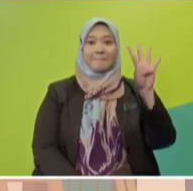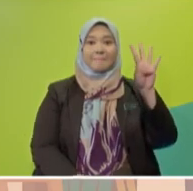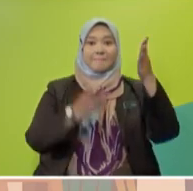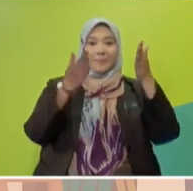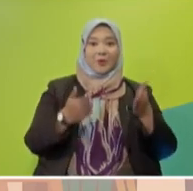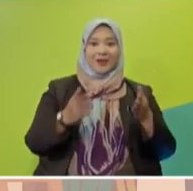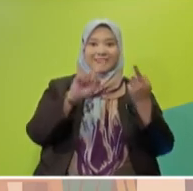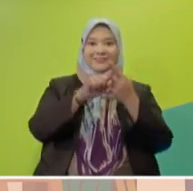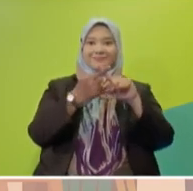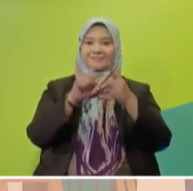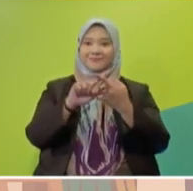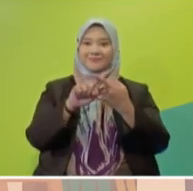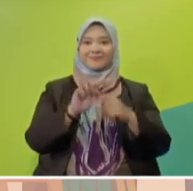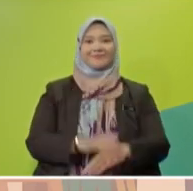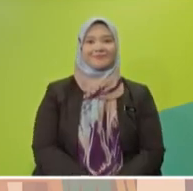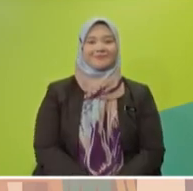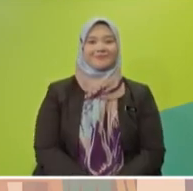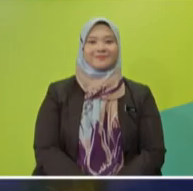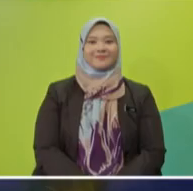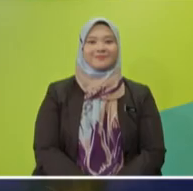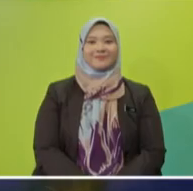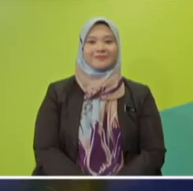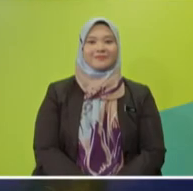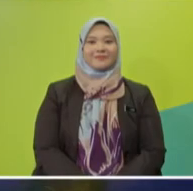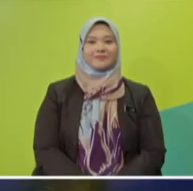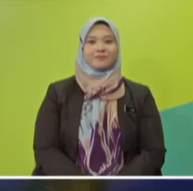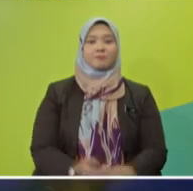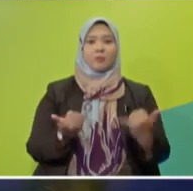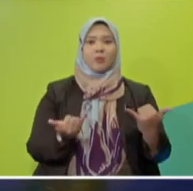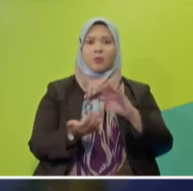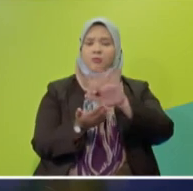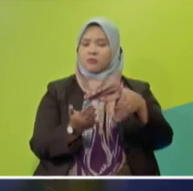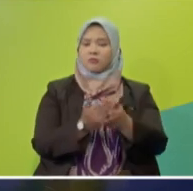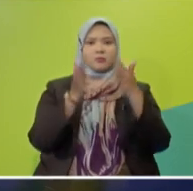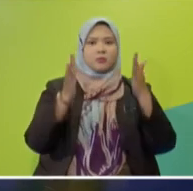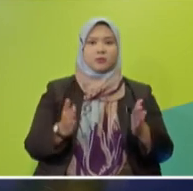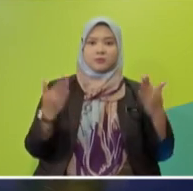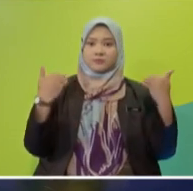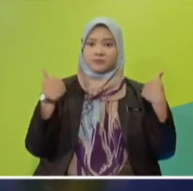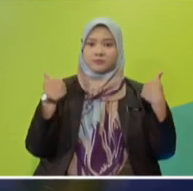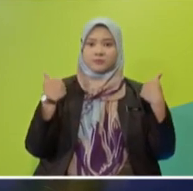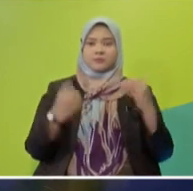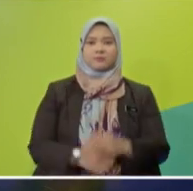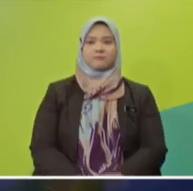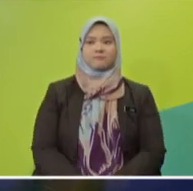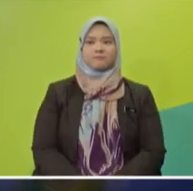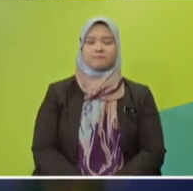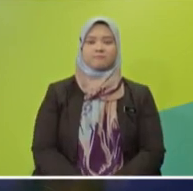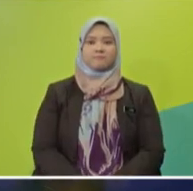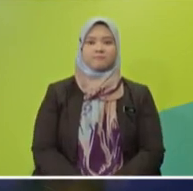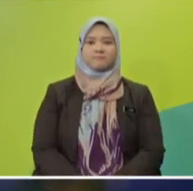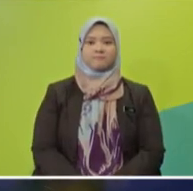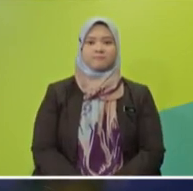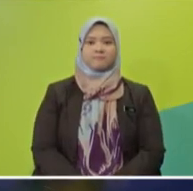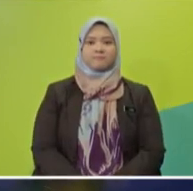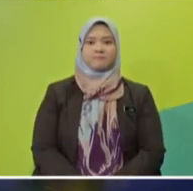Okay, teacher. My friends are already here. I also want to ask, before we start today's class, I want to ask my friends on